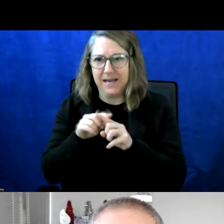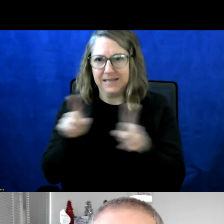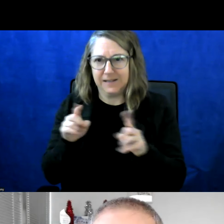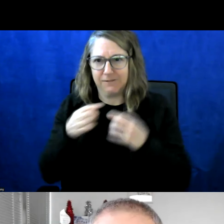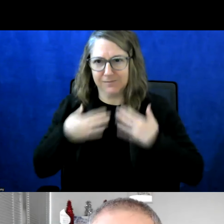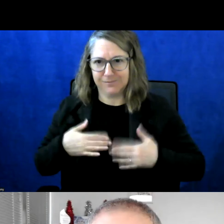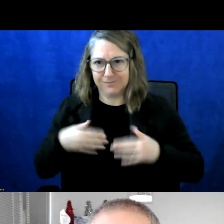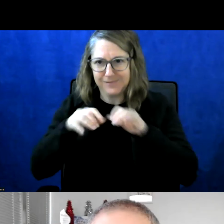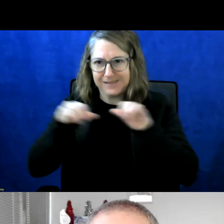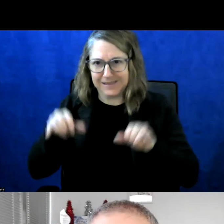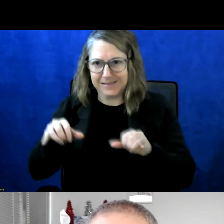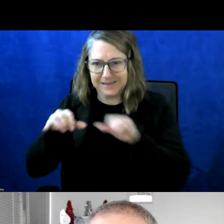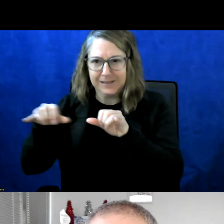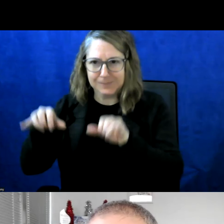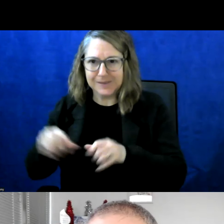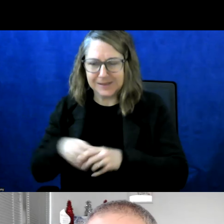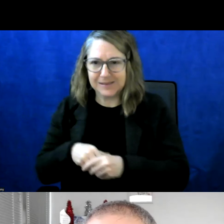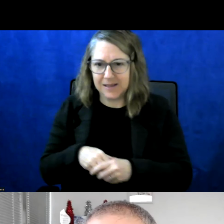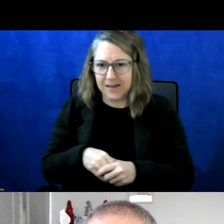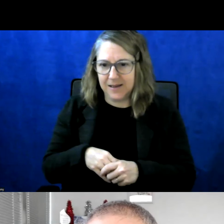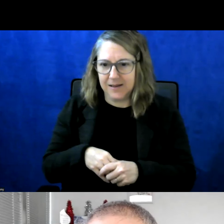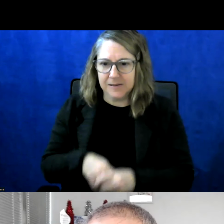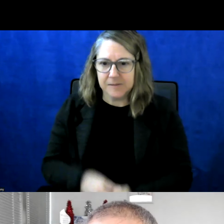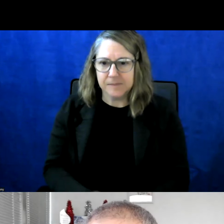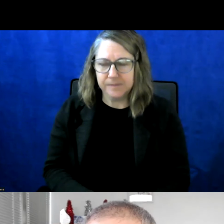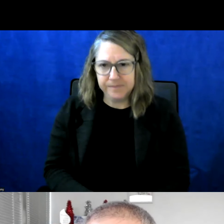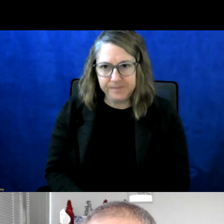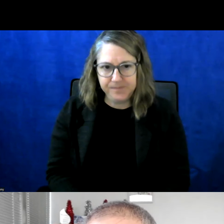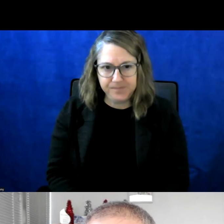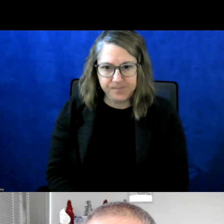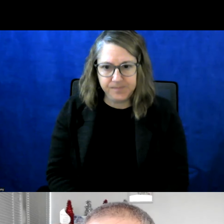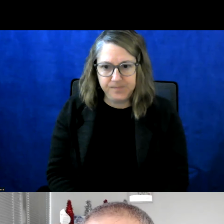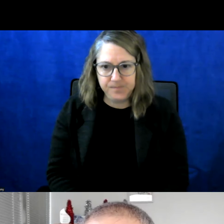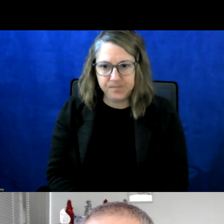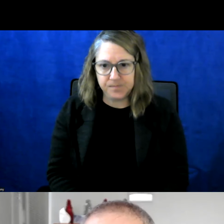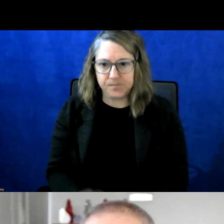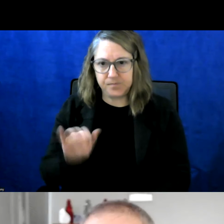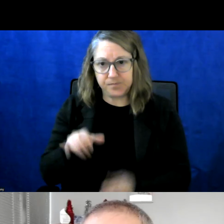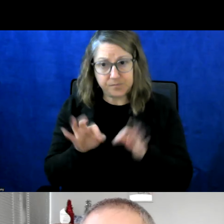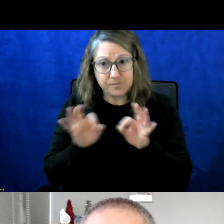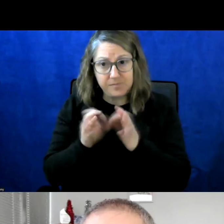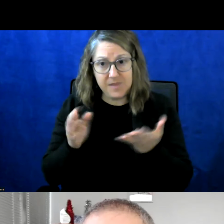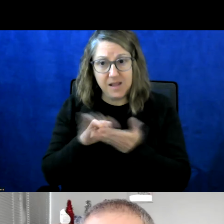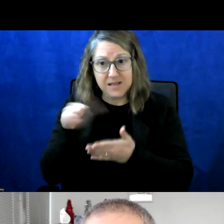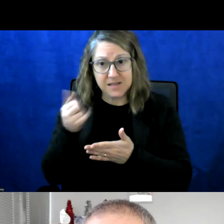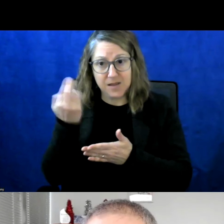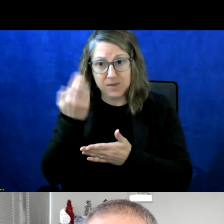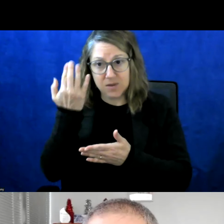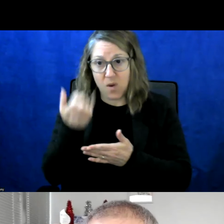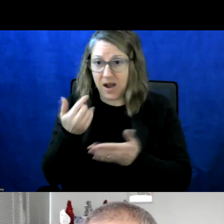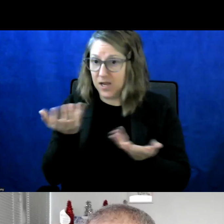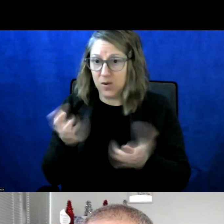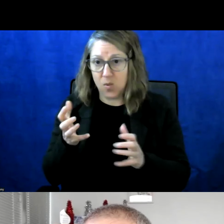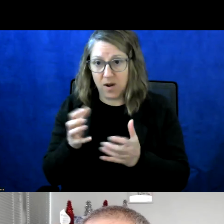and it impacts us in a very profound way. And this is really important. This is another reason why you do not want to get